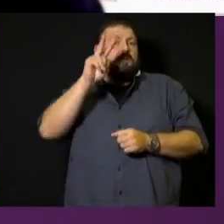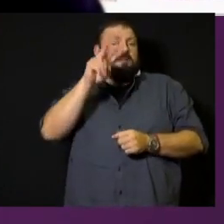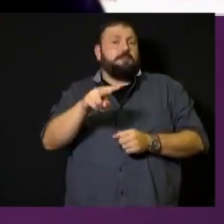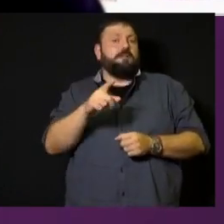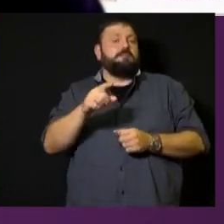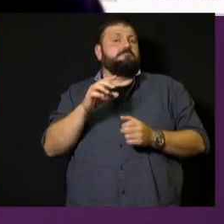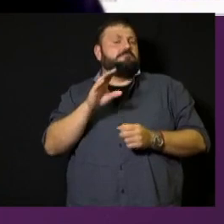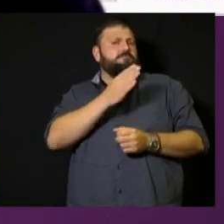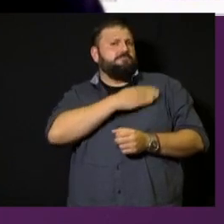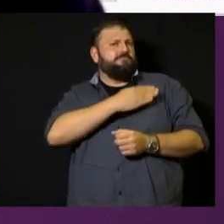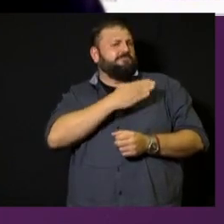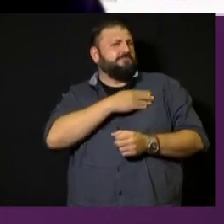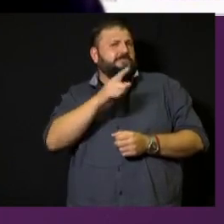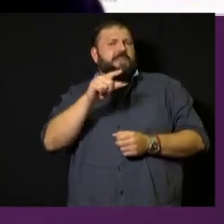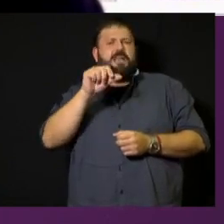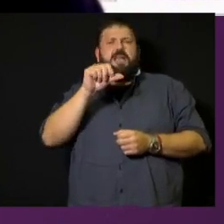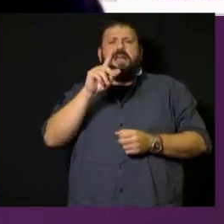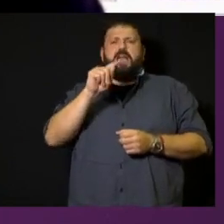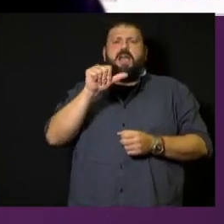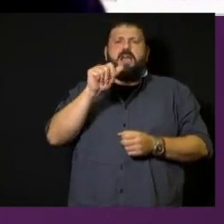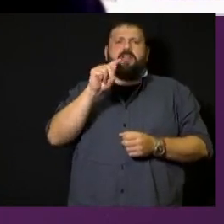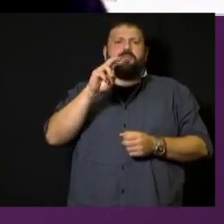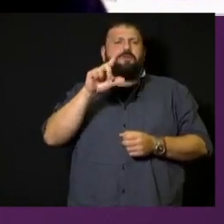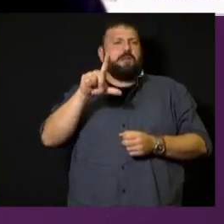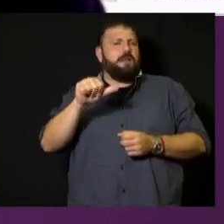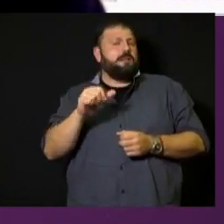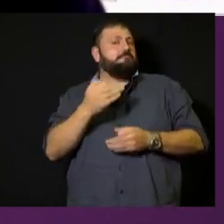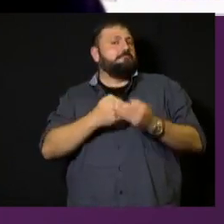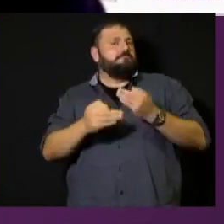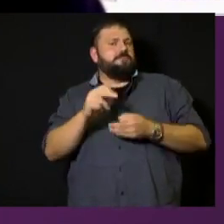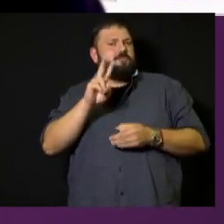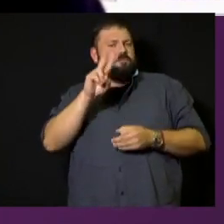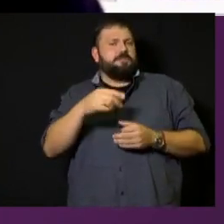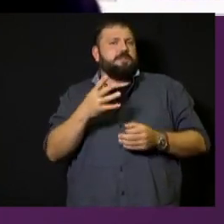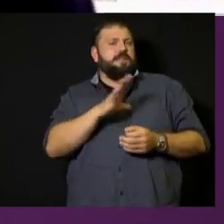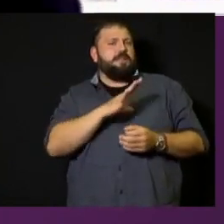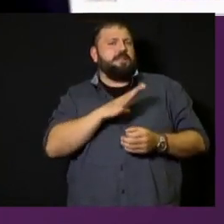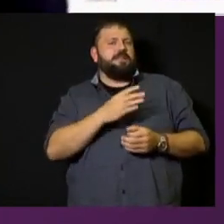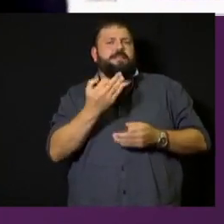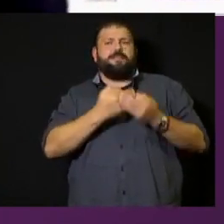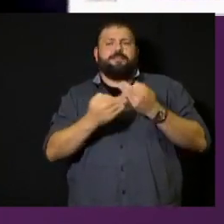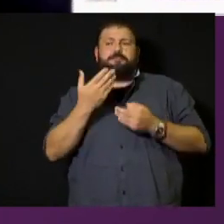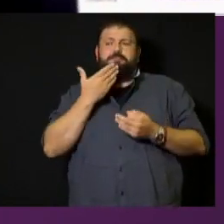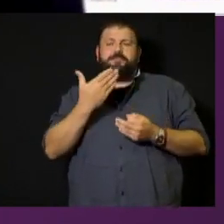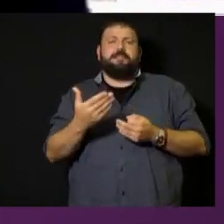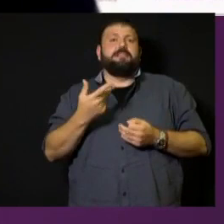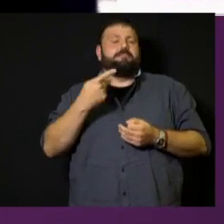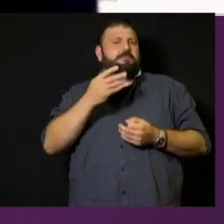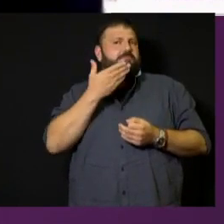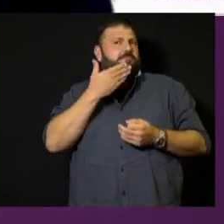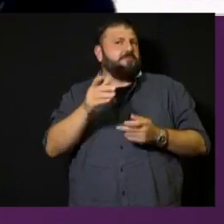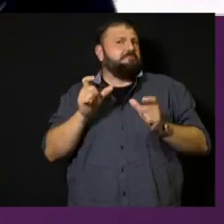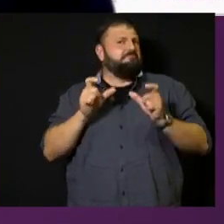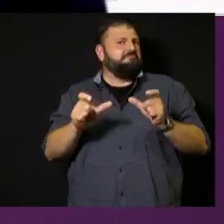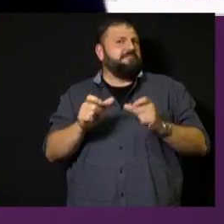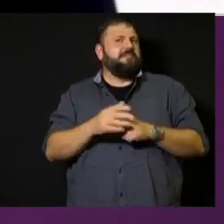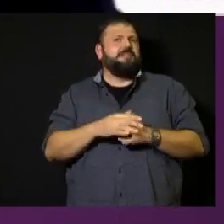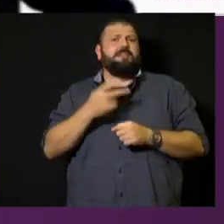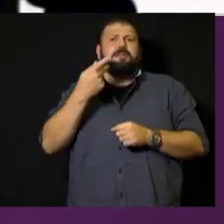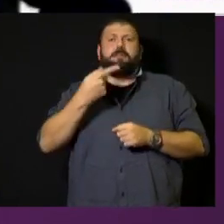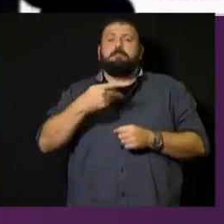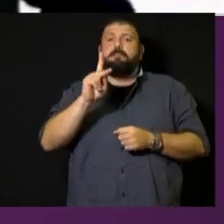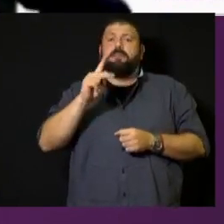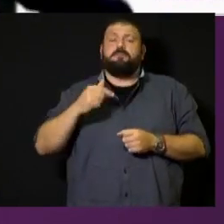my extremely good friends Antonella. I have a Kanda lit. She's well protected.